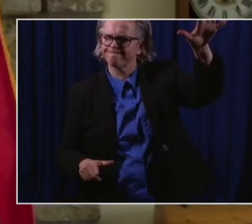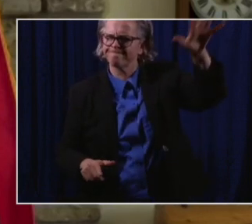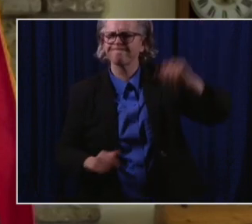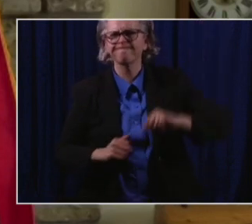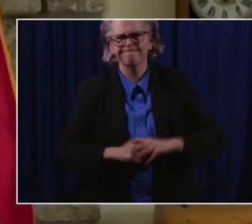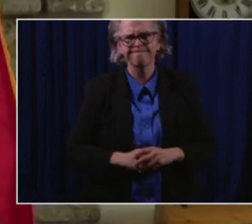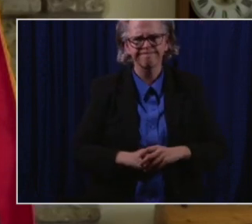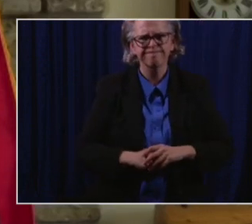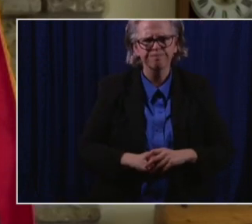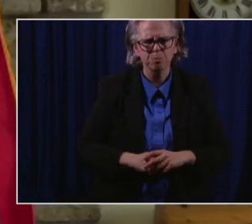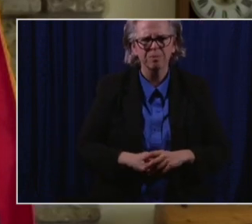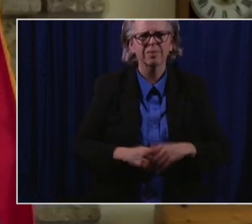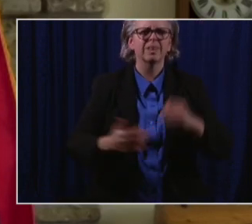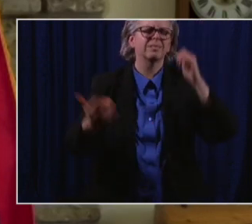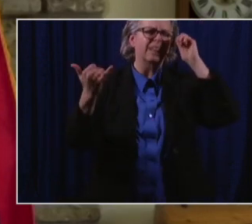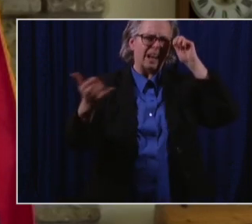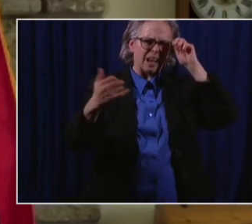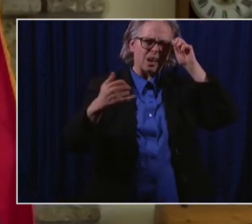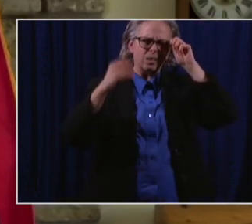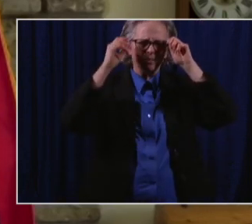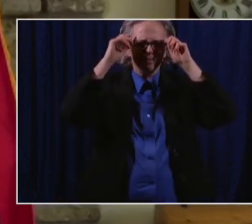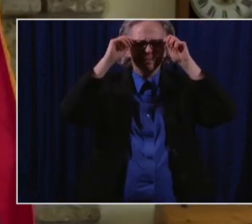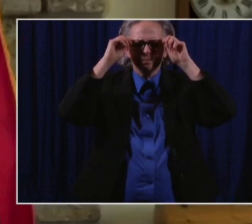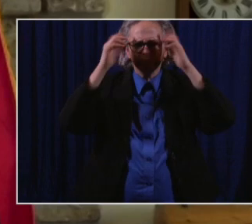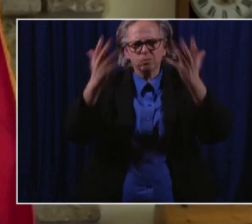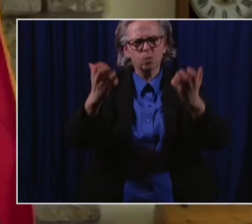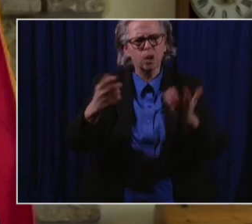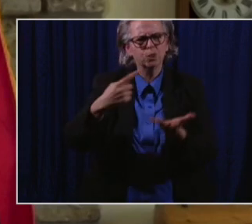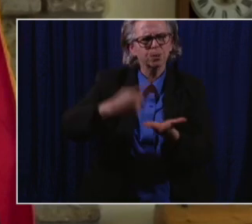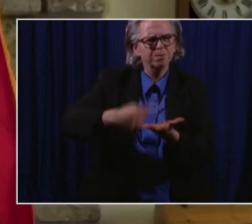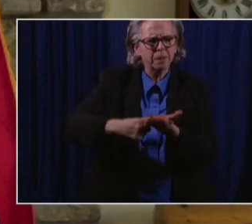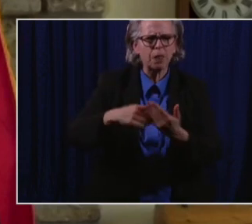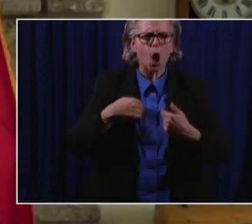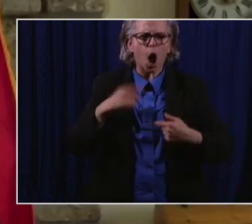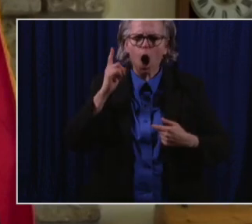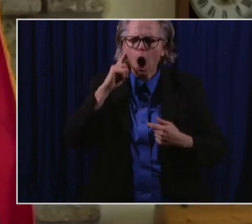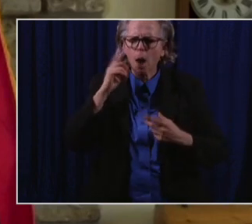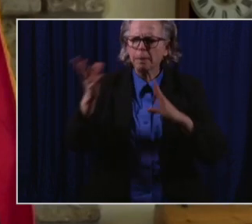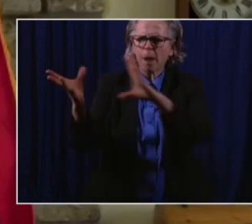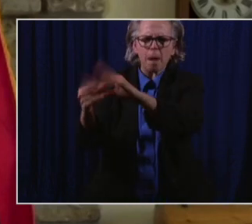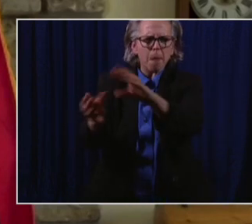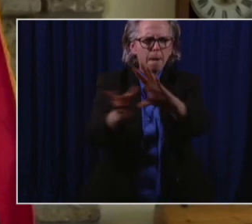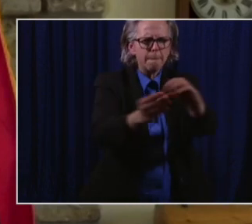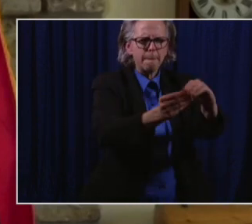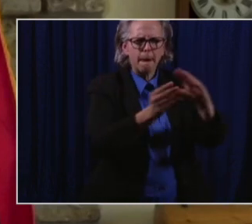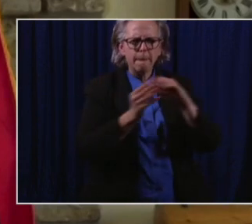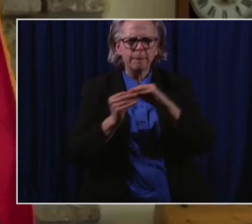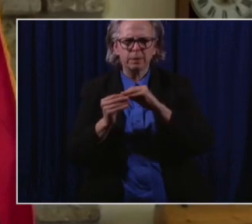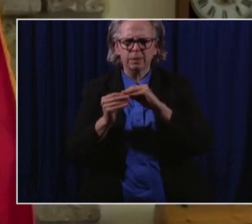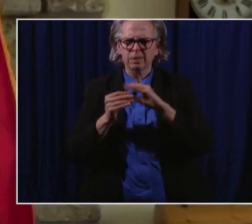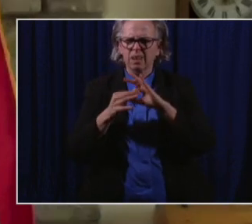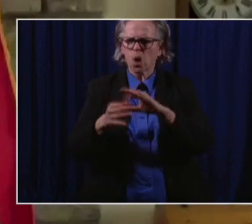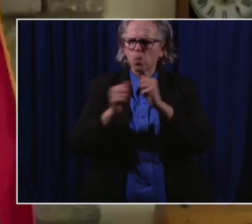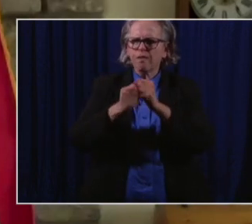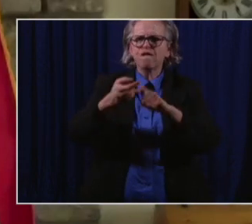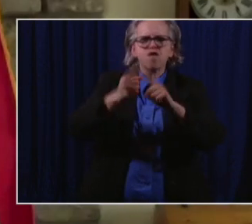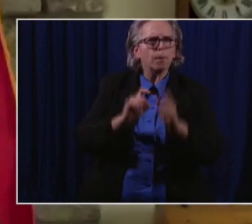health directors, and very, very concerned. And let me just say again,